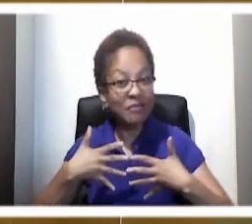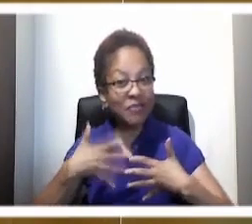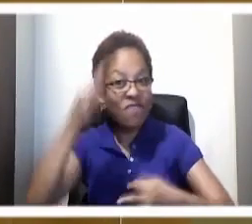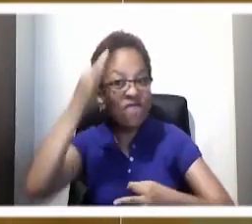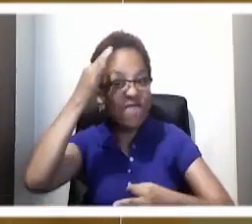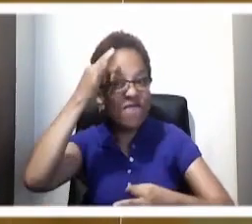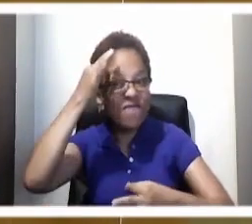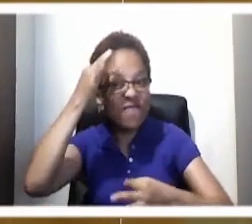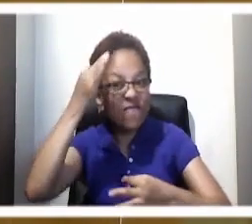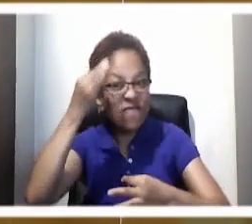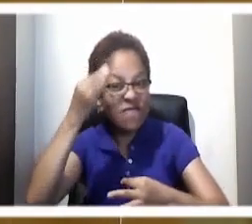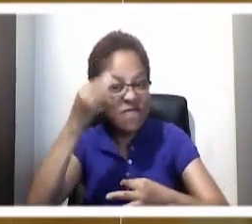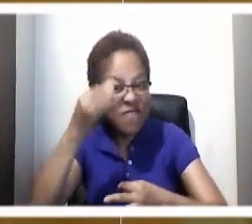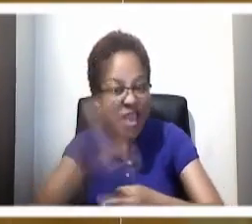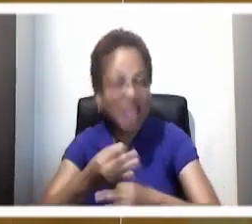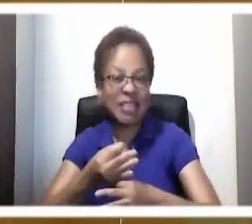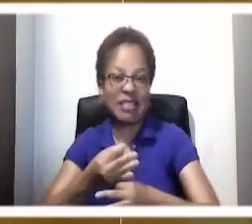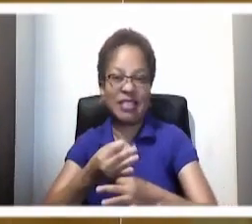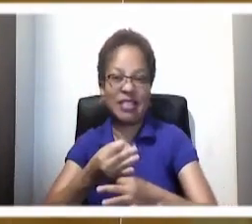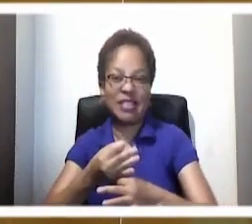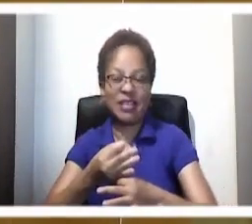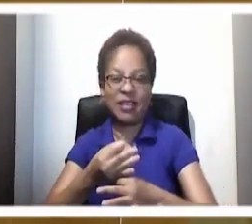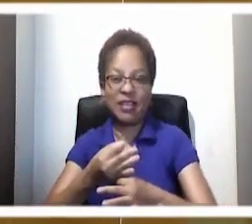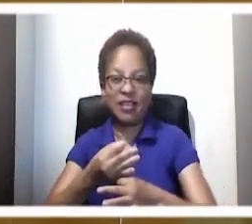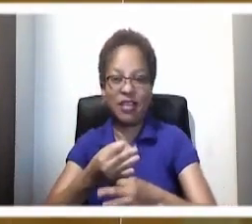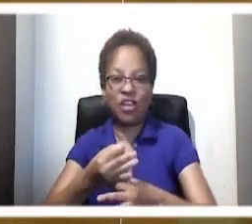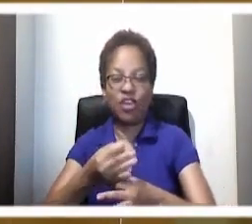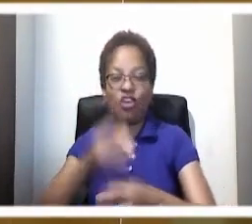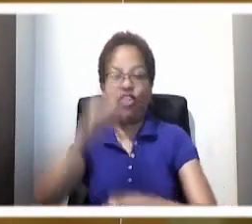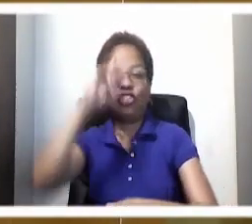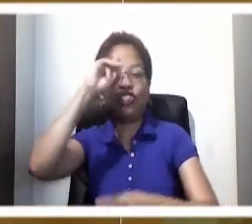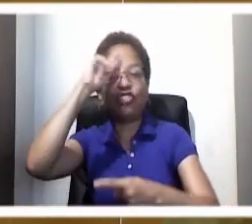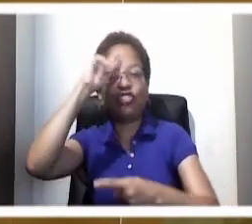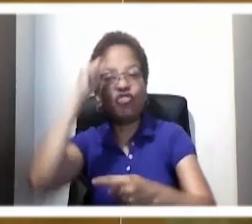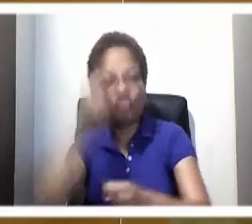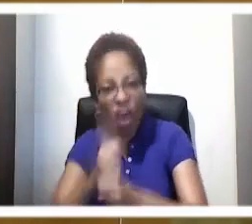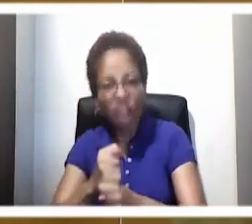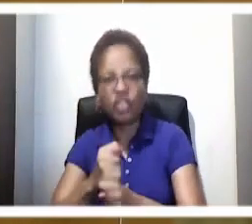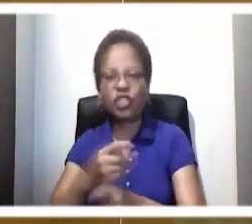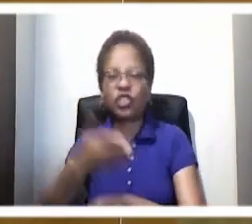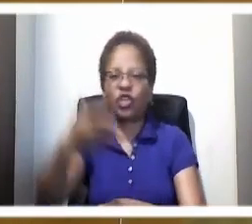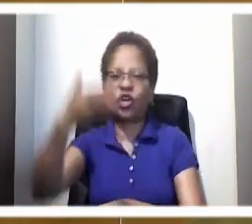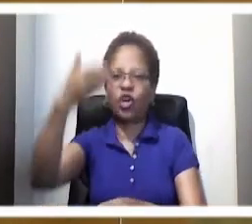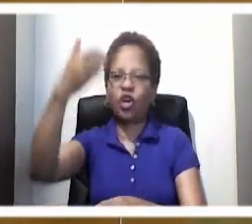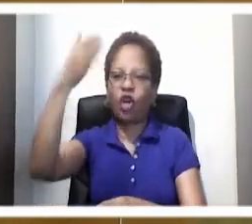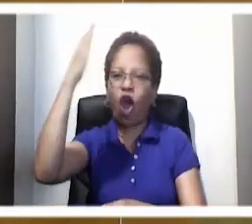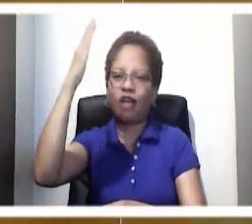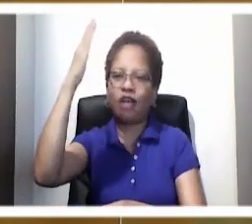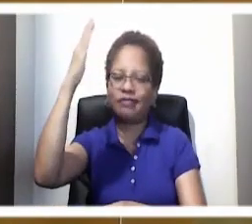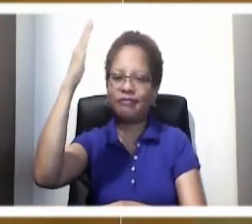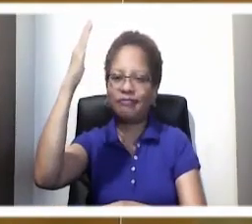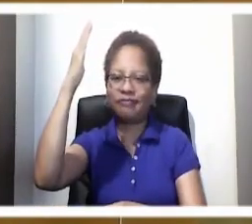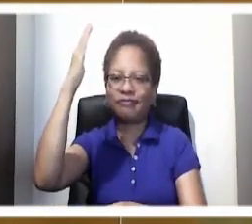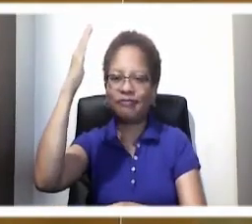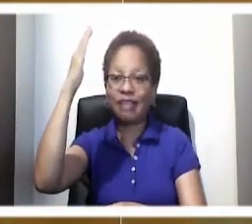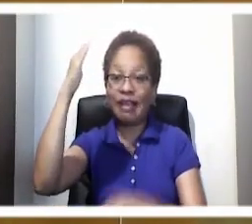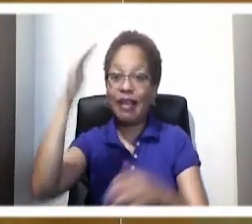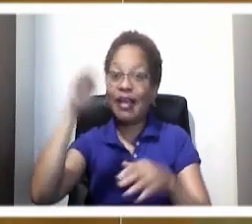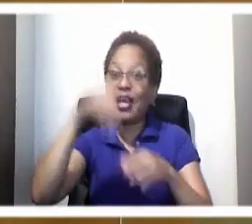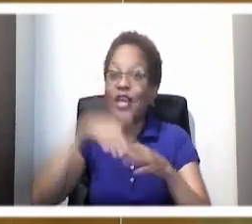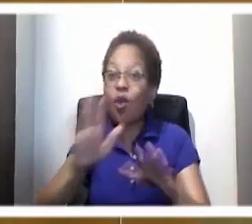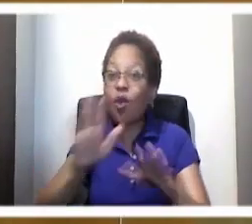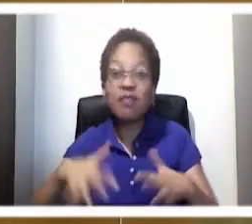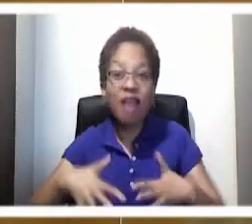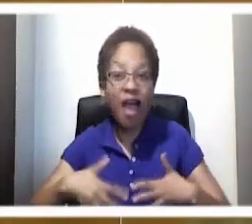means choosing trust in God over certainty. Because in life, there